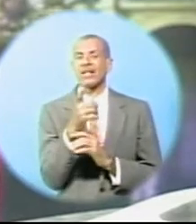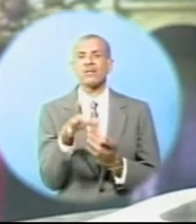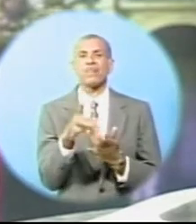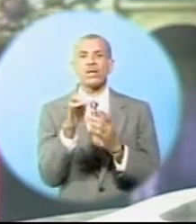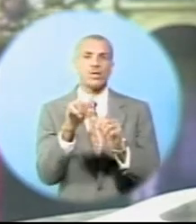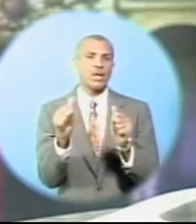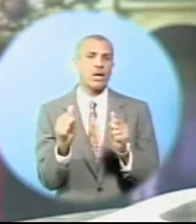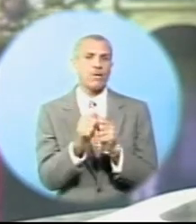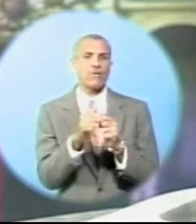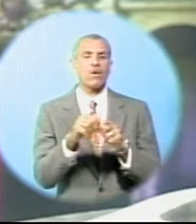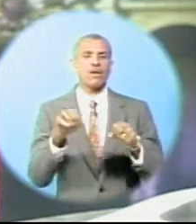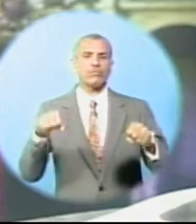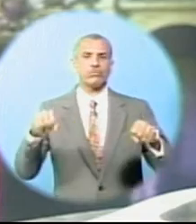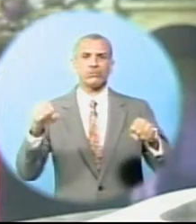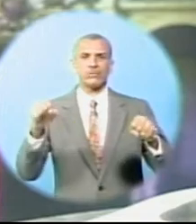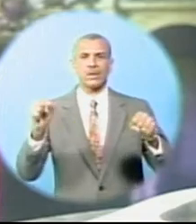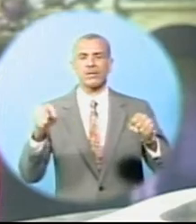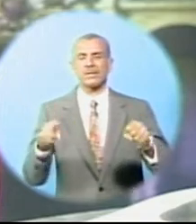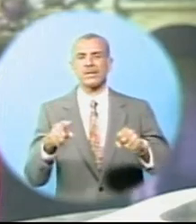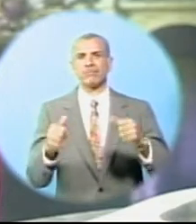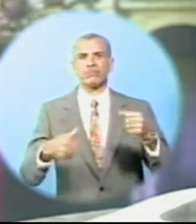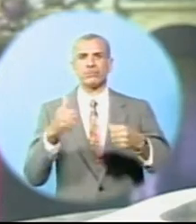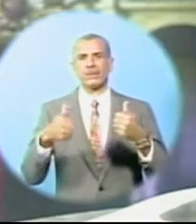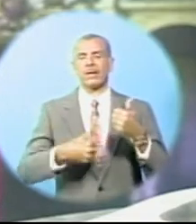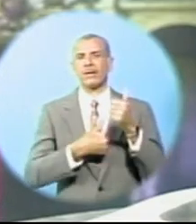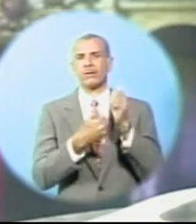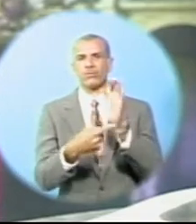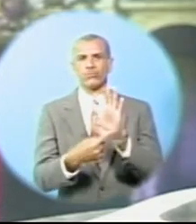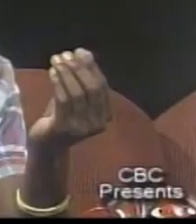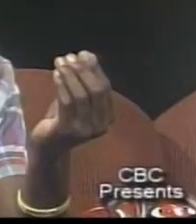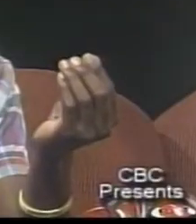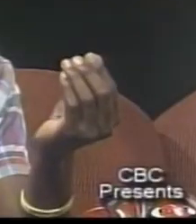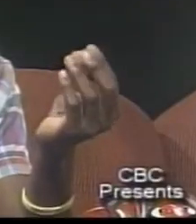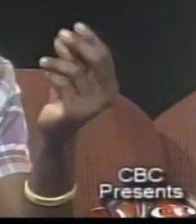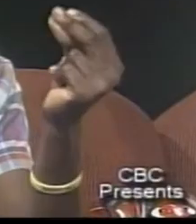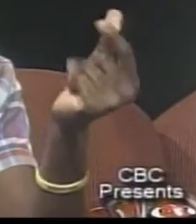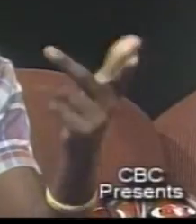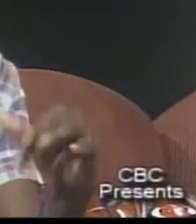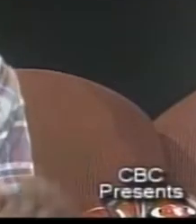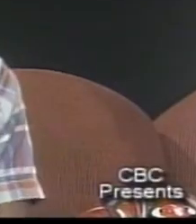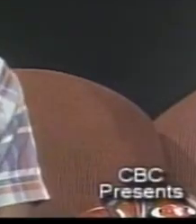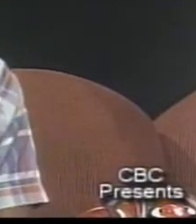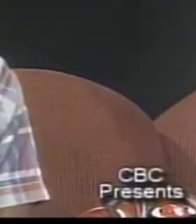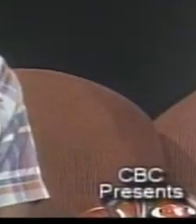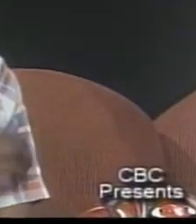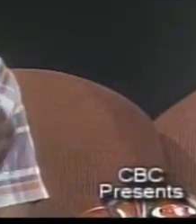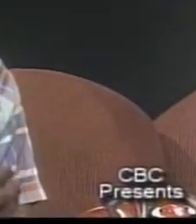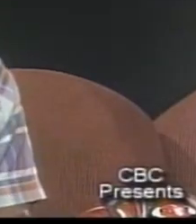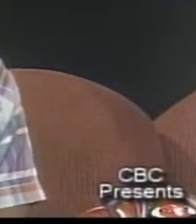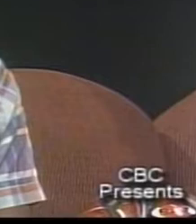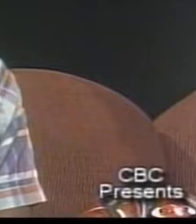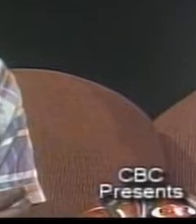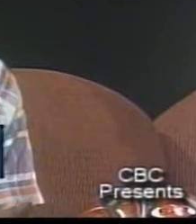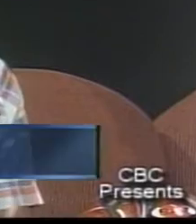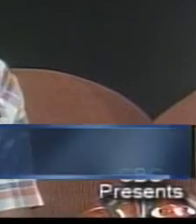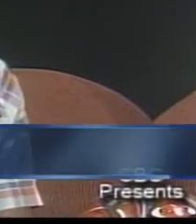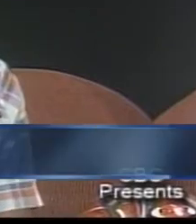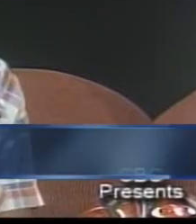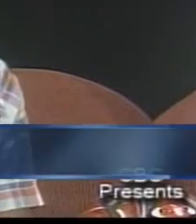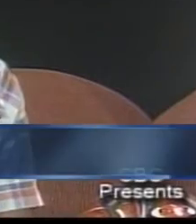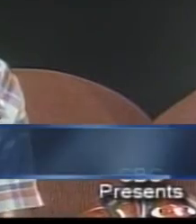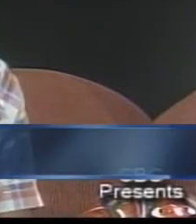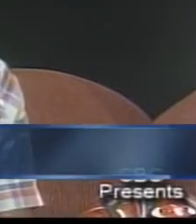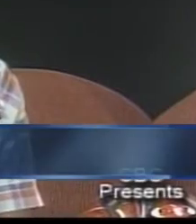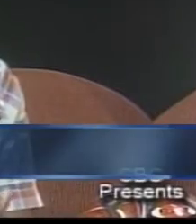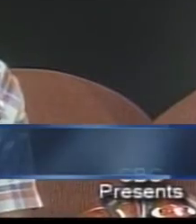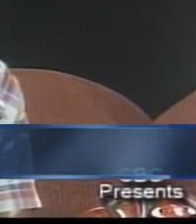special area for motorcyclists to perform such activities. The motocross guys do the wheeling on